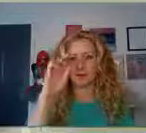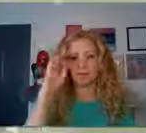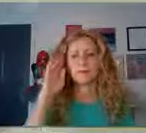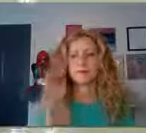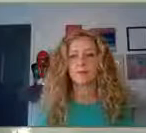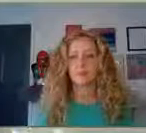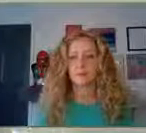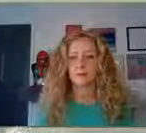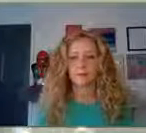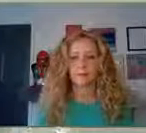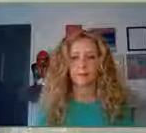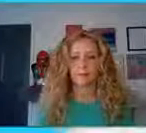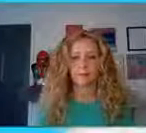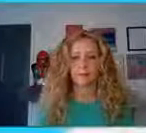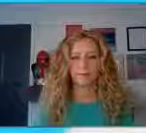Blinky.